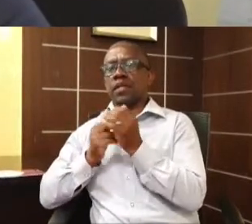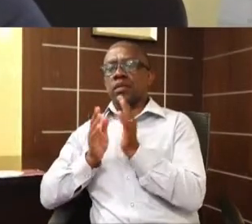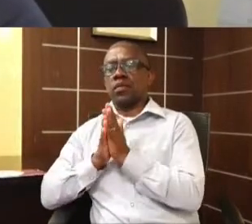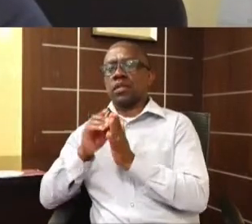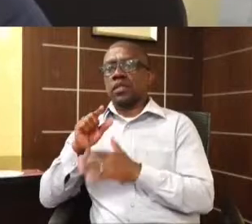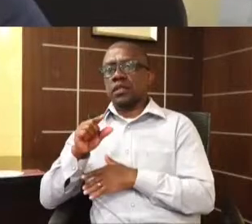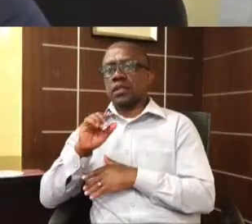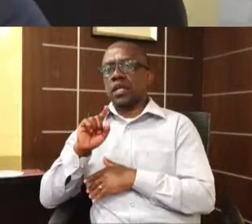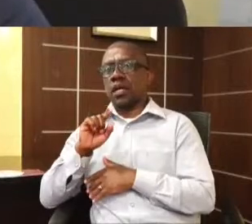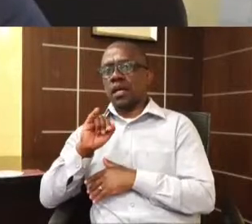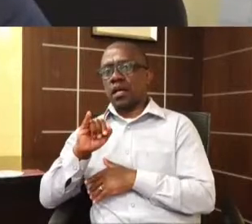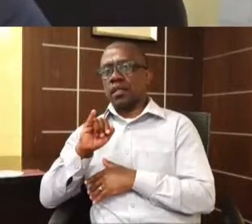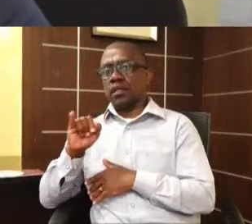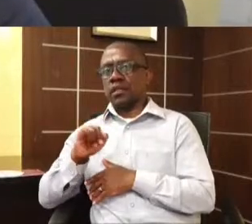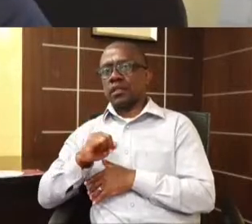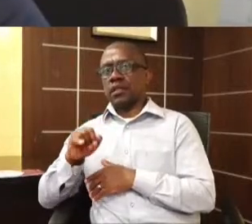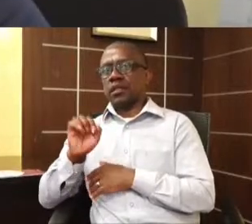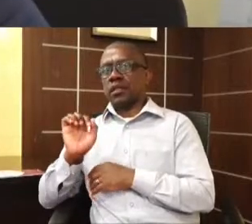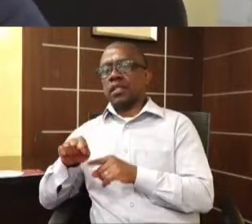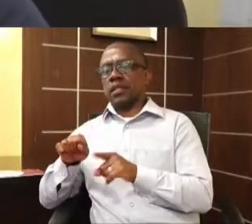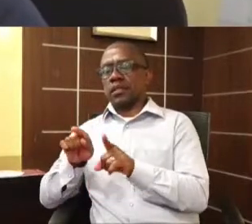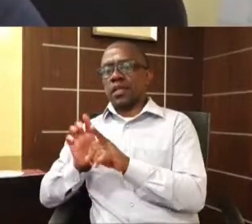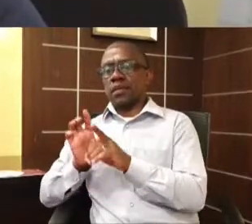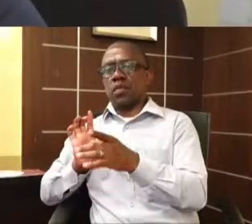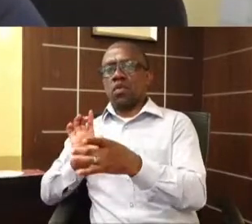can connect you on that.